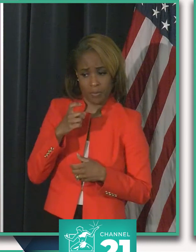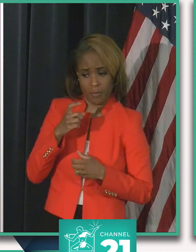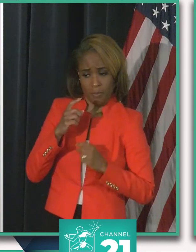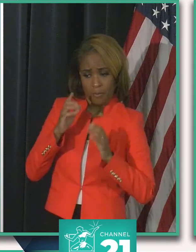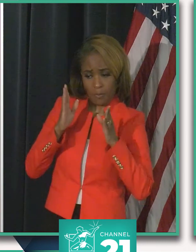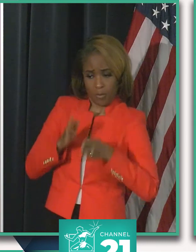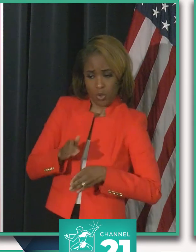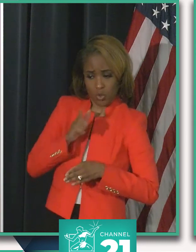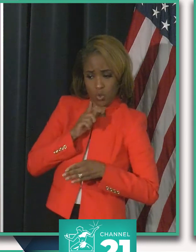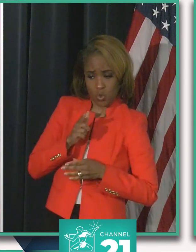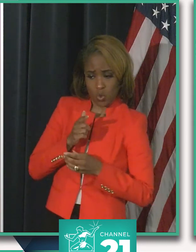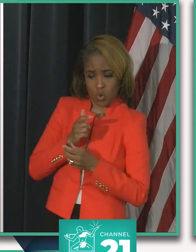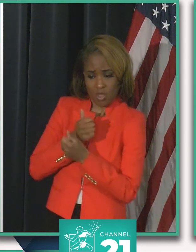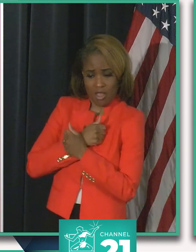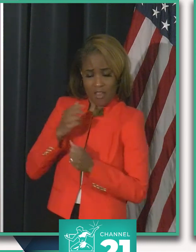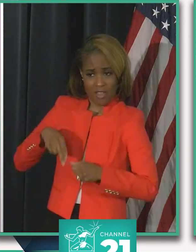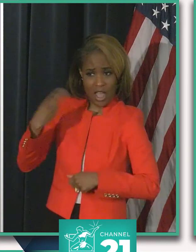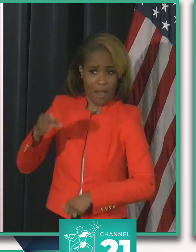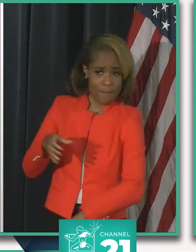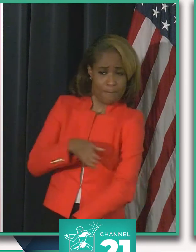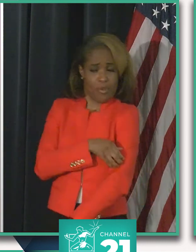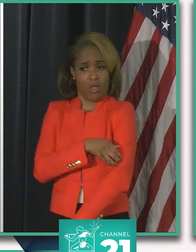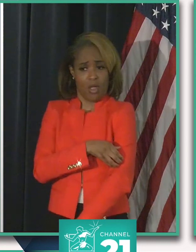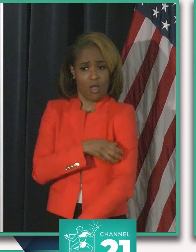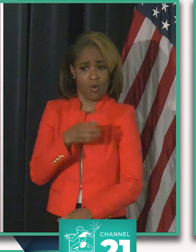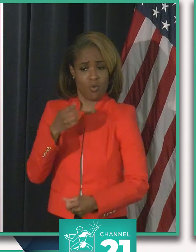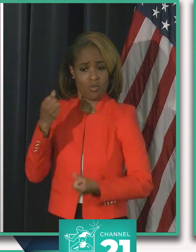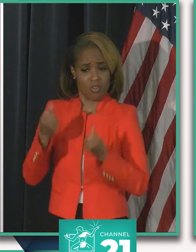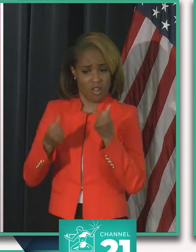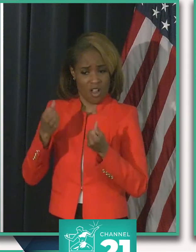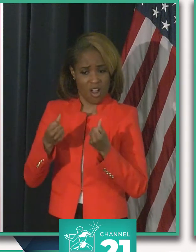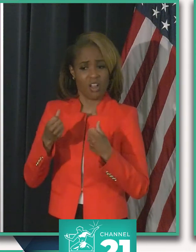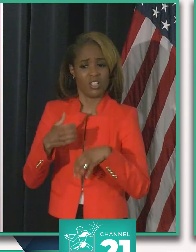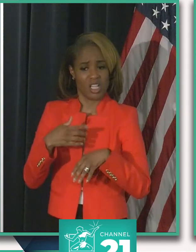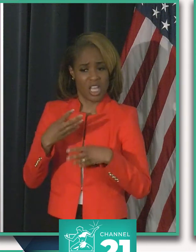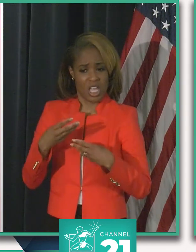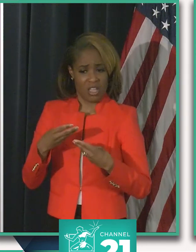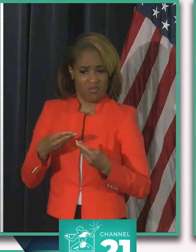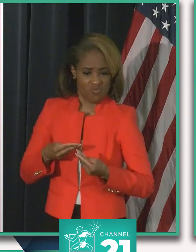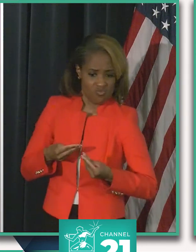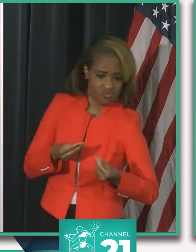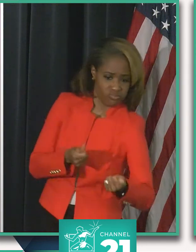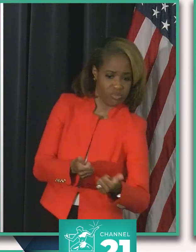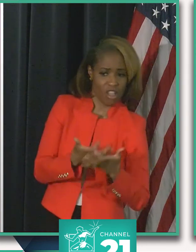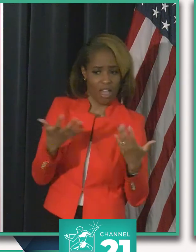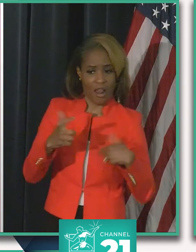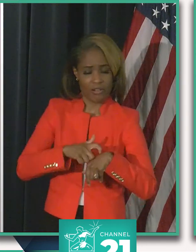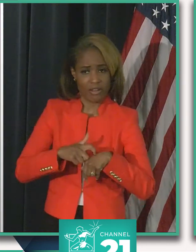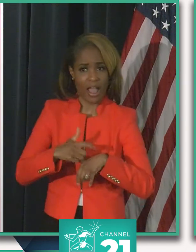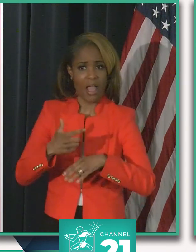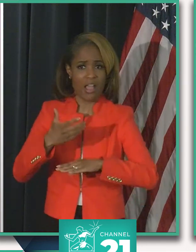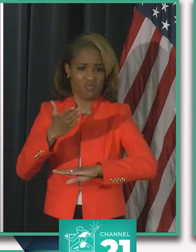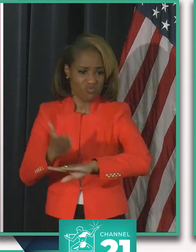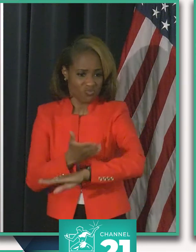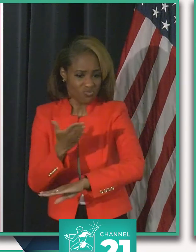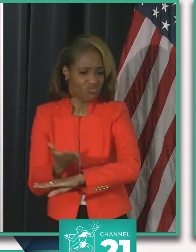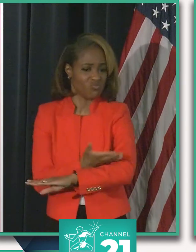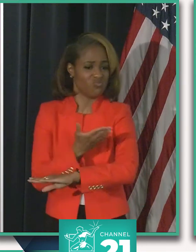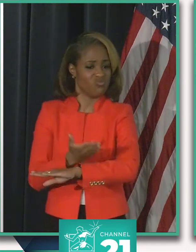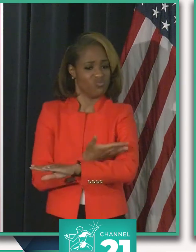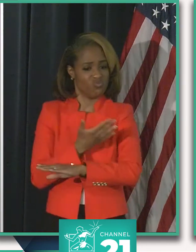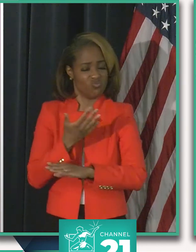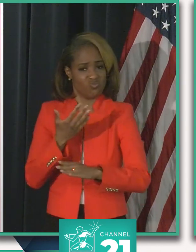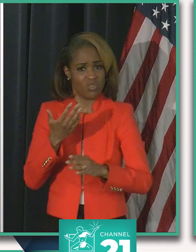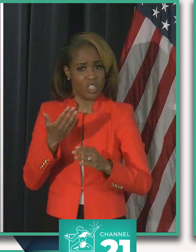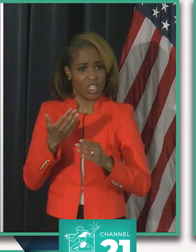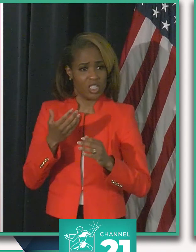high power vehicles. They're so proud of them. They spend a lot of time, you know, just making them be something